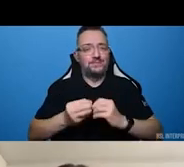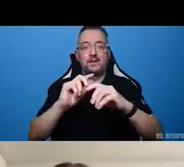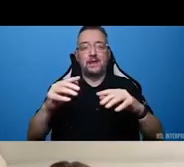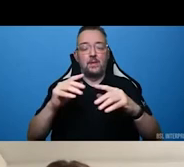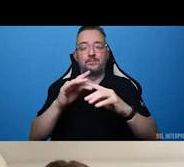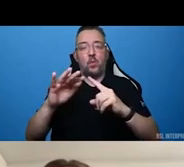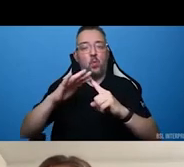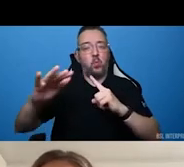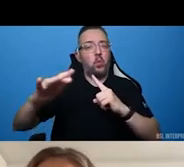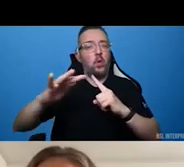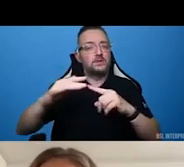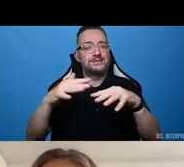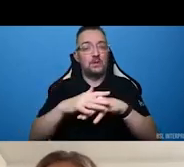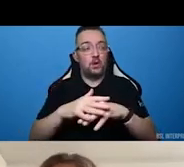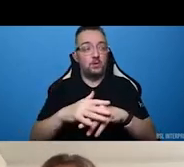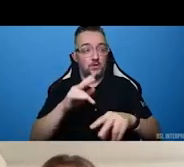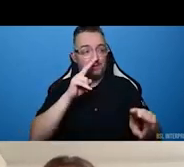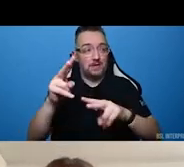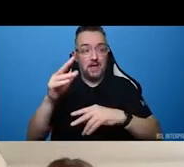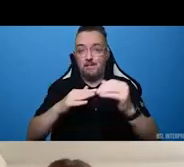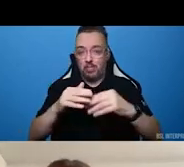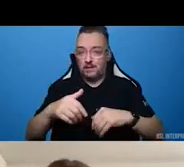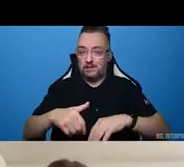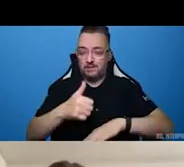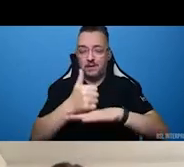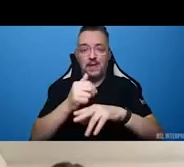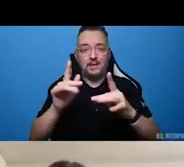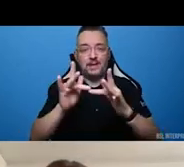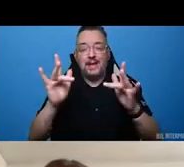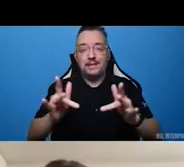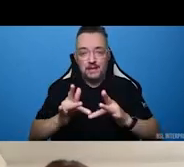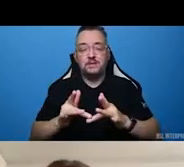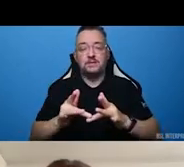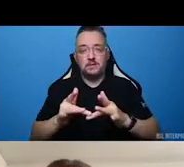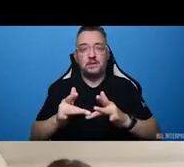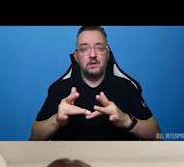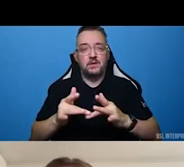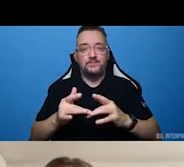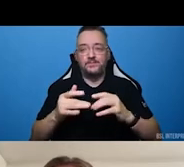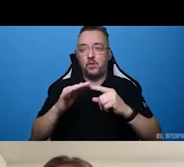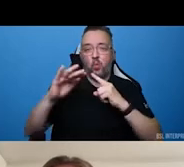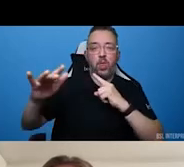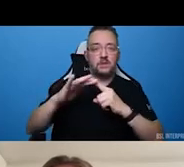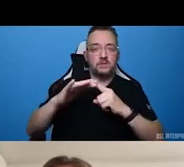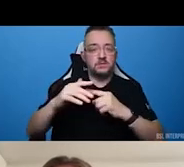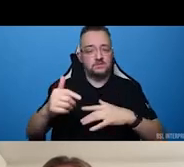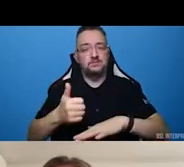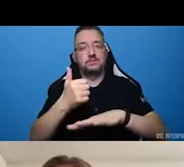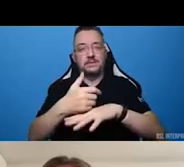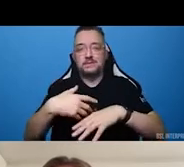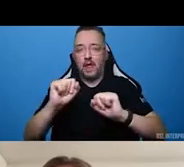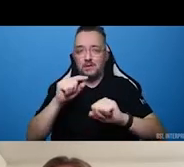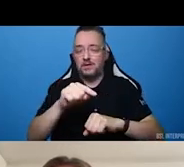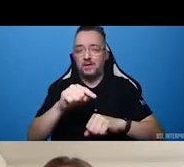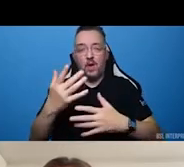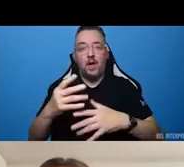transatlantic. So you can see the building blocks of the internet wireless networks and our contemporary planetary communication networks begin here